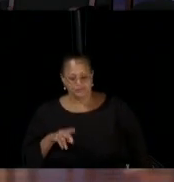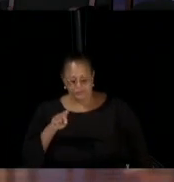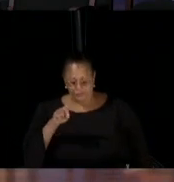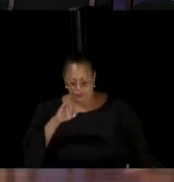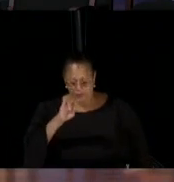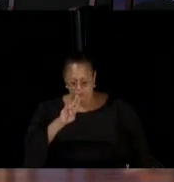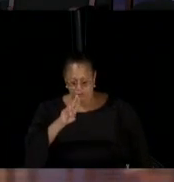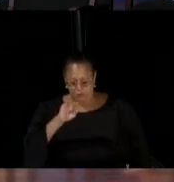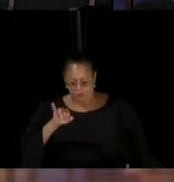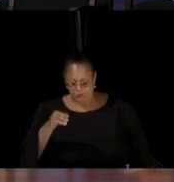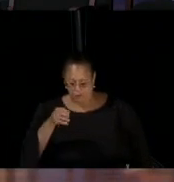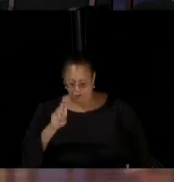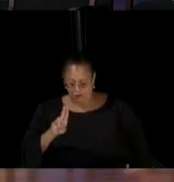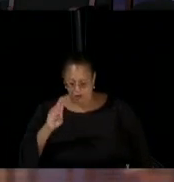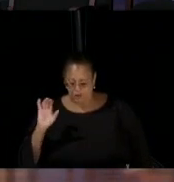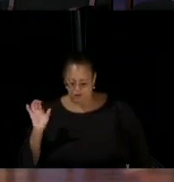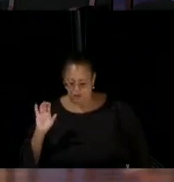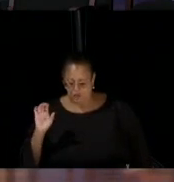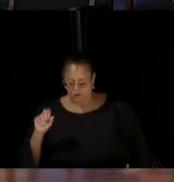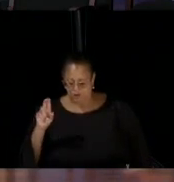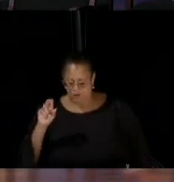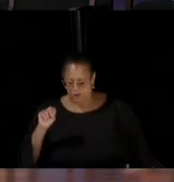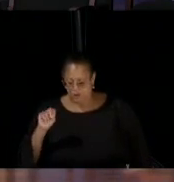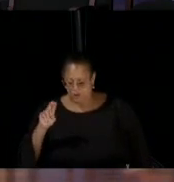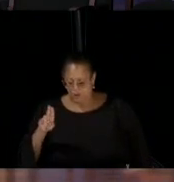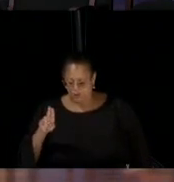Pooja Chandra Nanjapa.